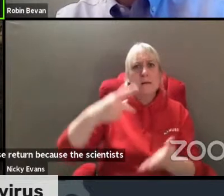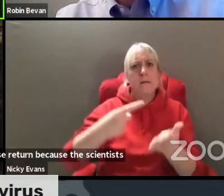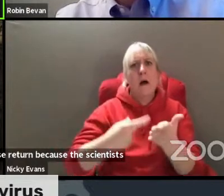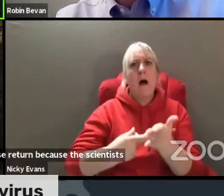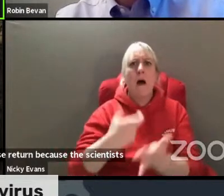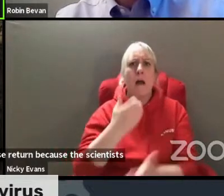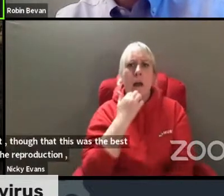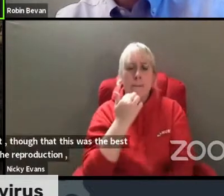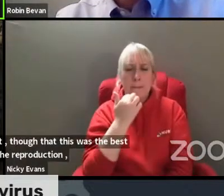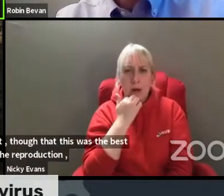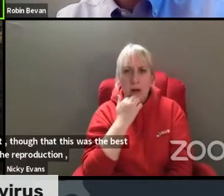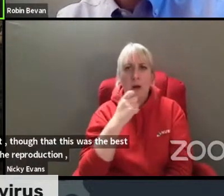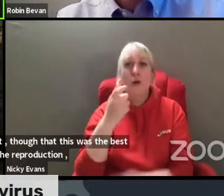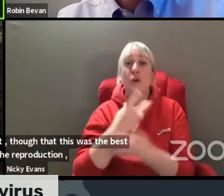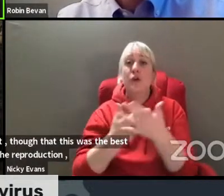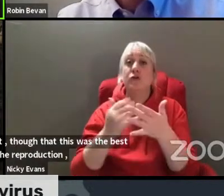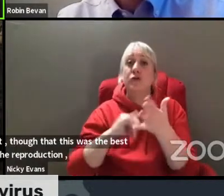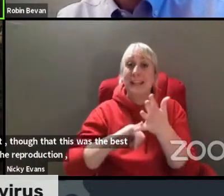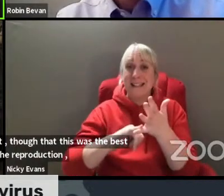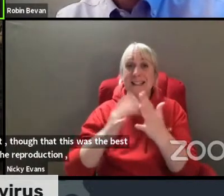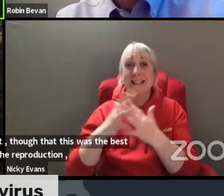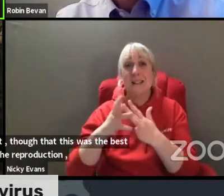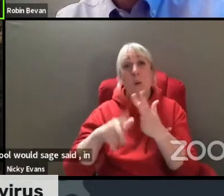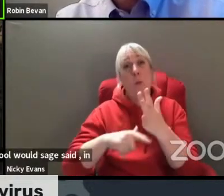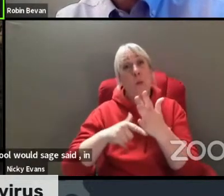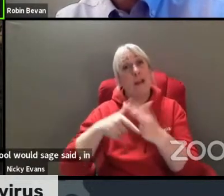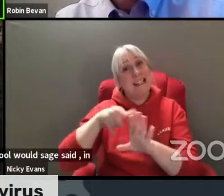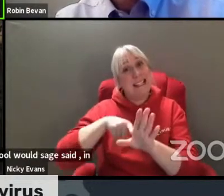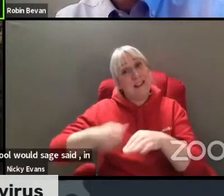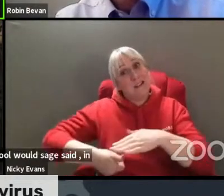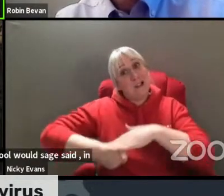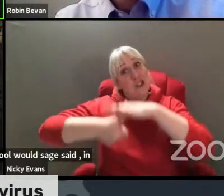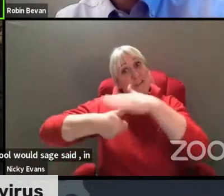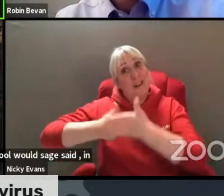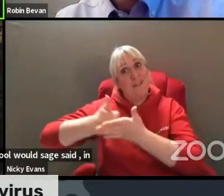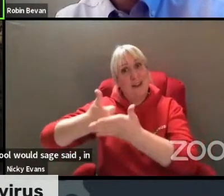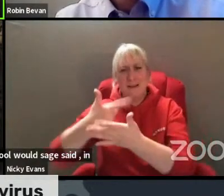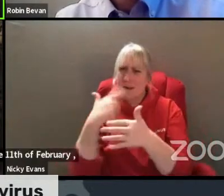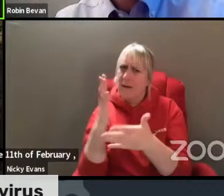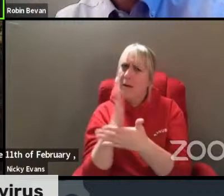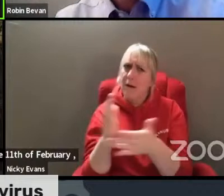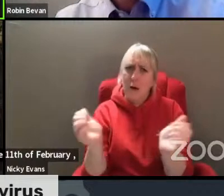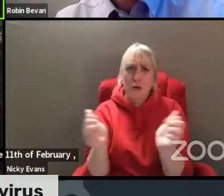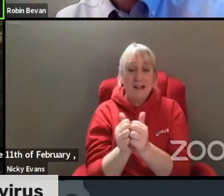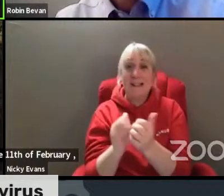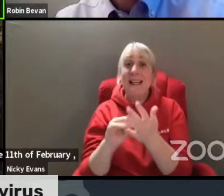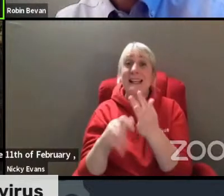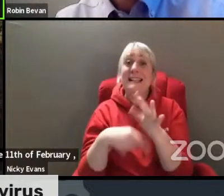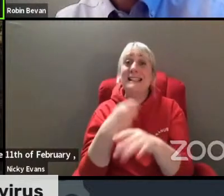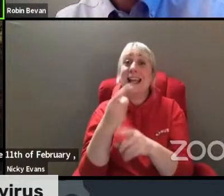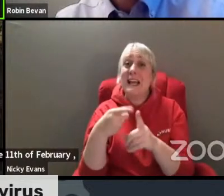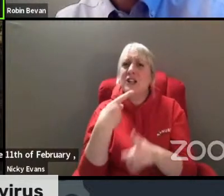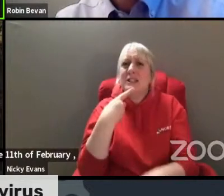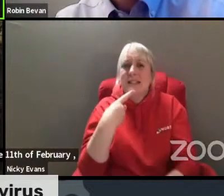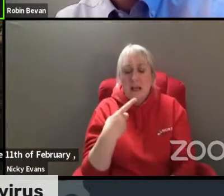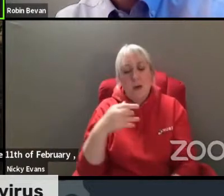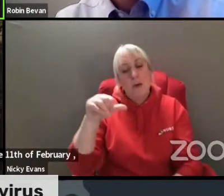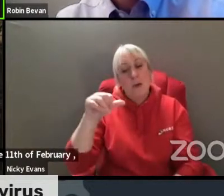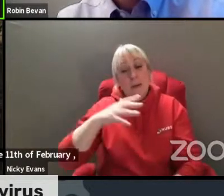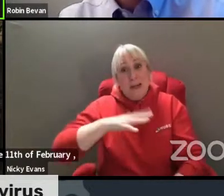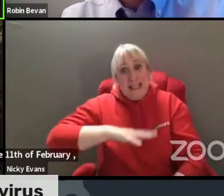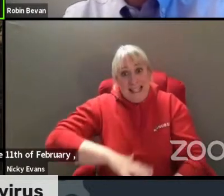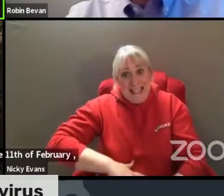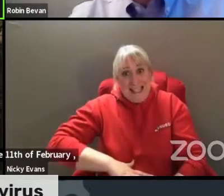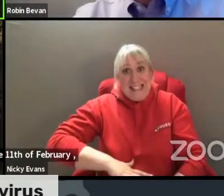for England, Chris Whitty, agrees. So SAGE said it was important to assess the effects of a cautious, phased opening of